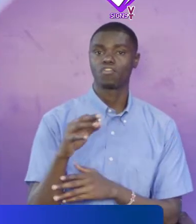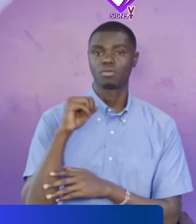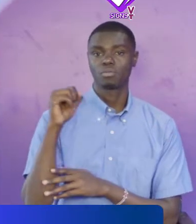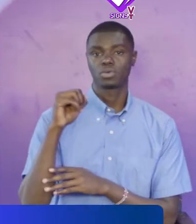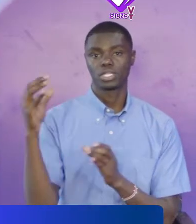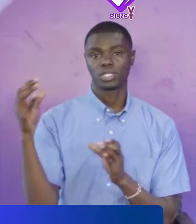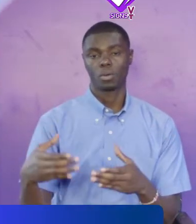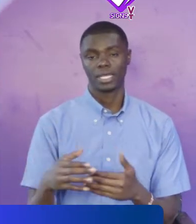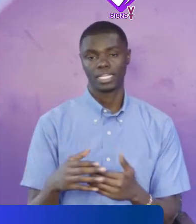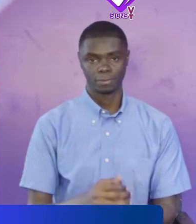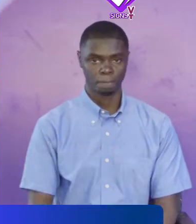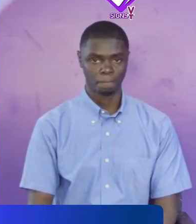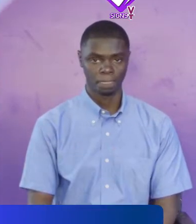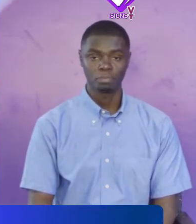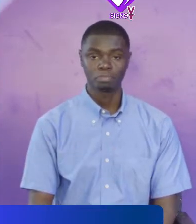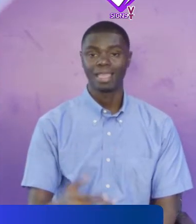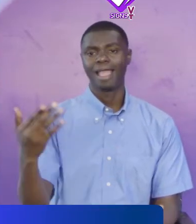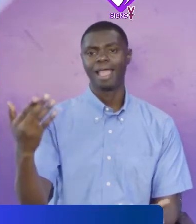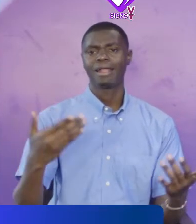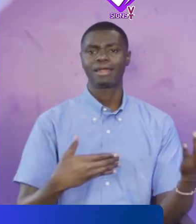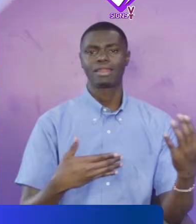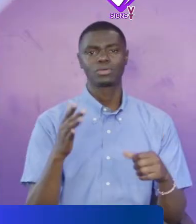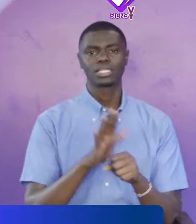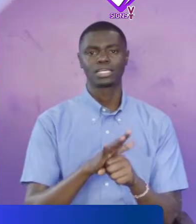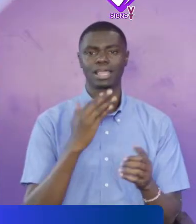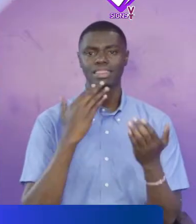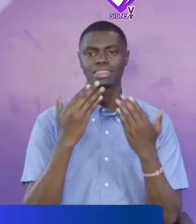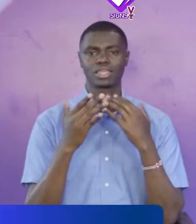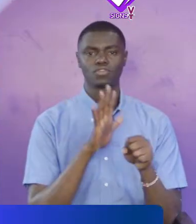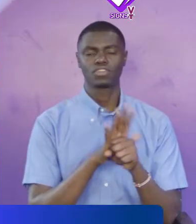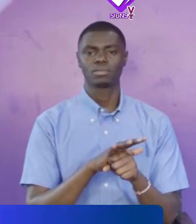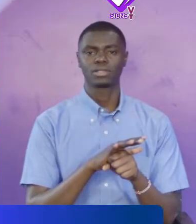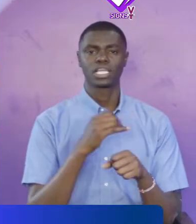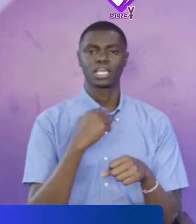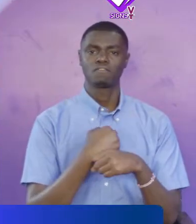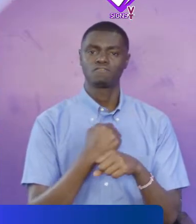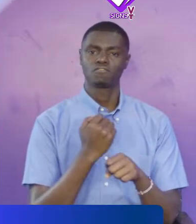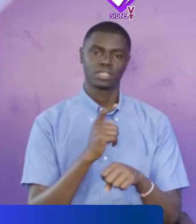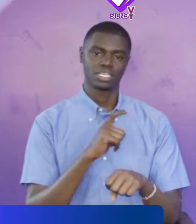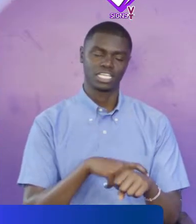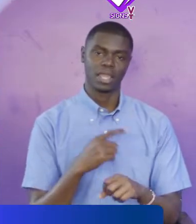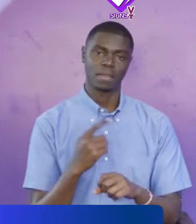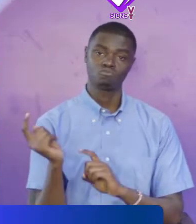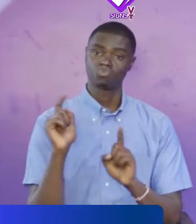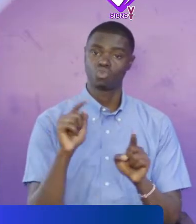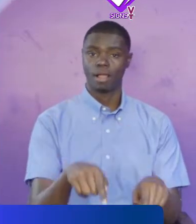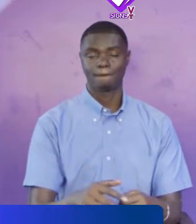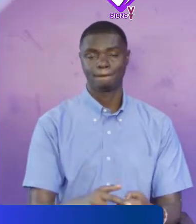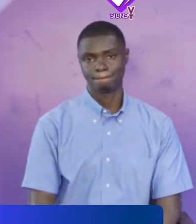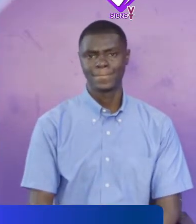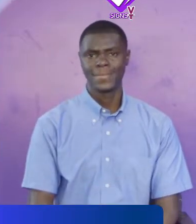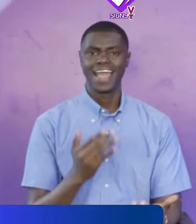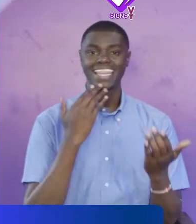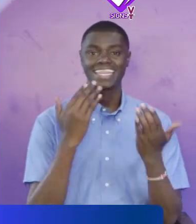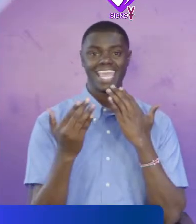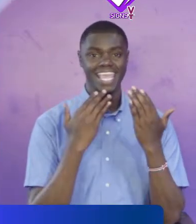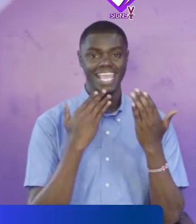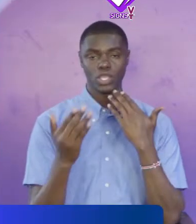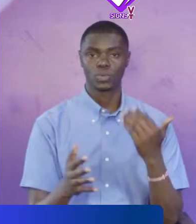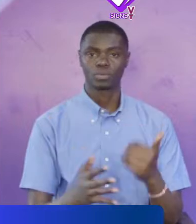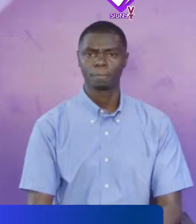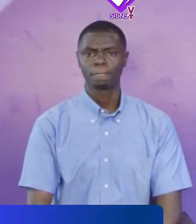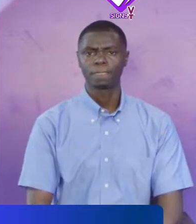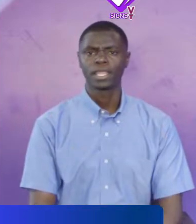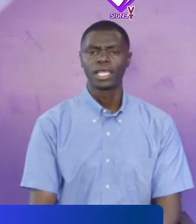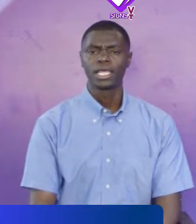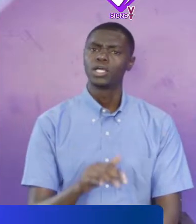political parties. Karibu sana, and thank you very much for making time for us to have this conversation. Thank you for having me. Yes.